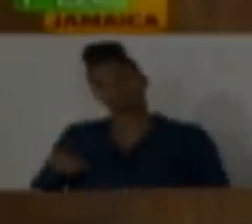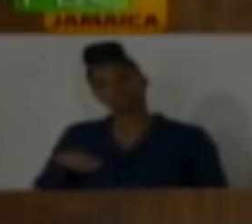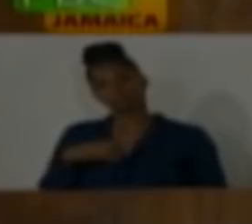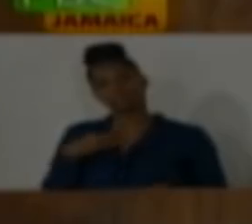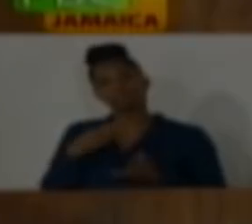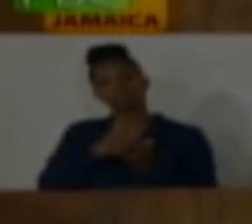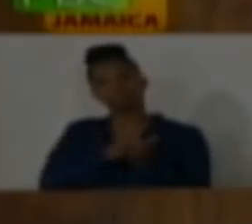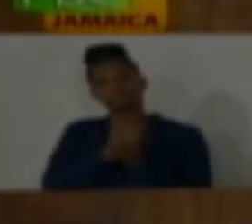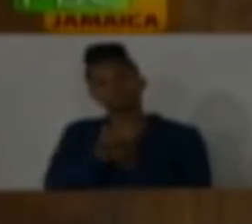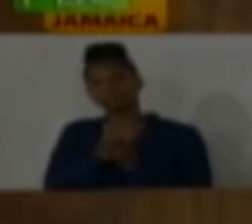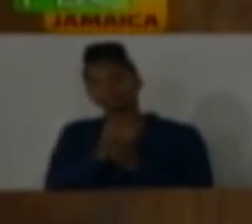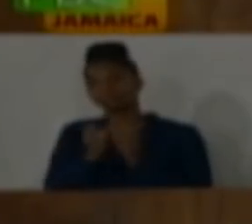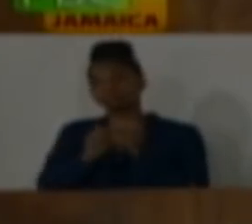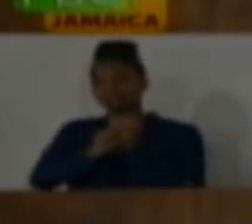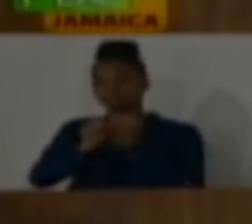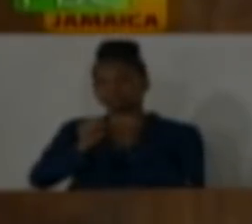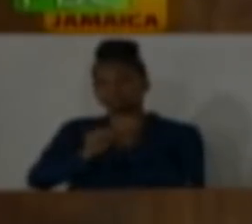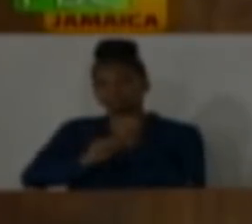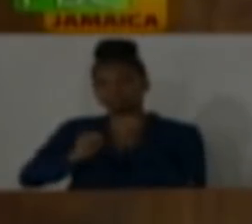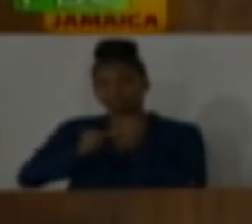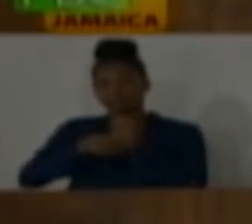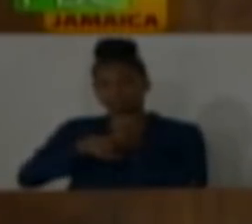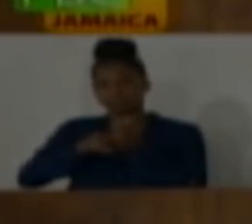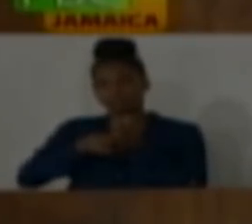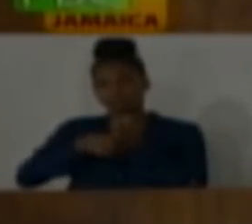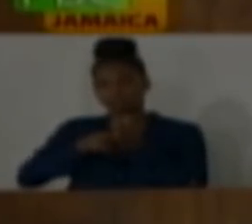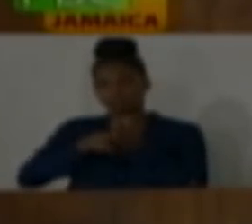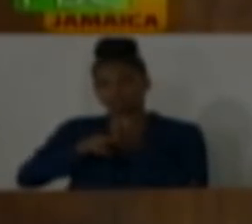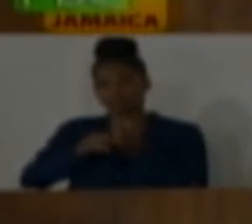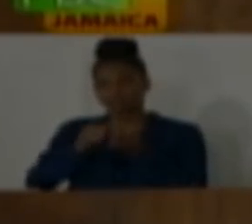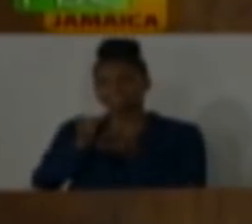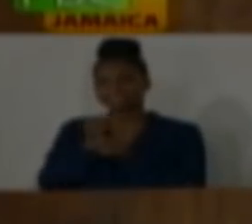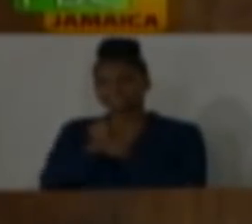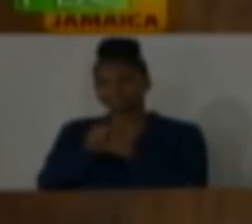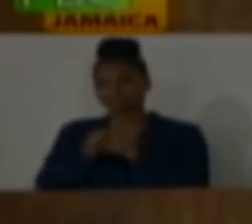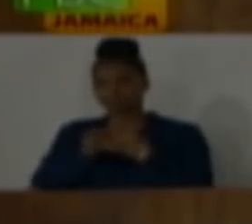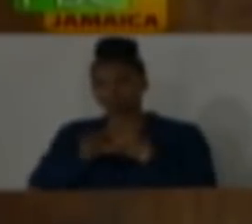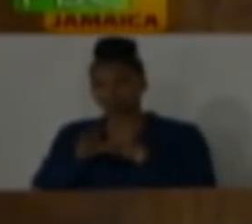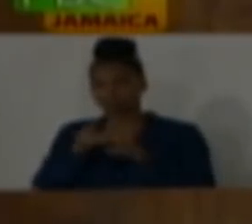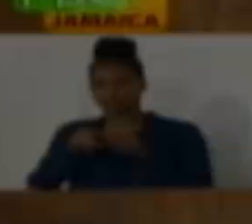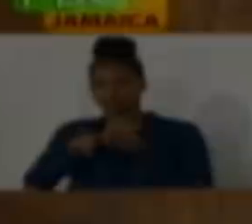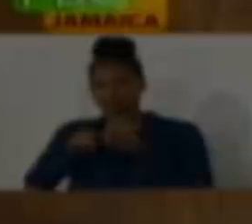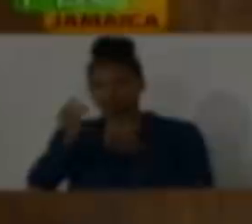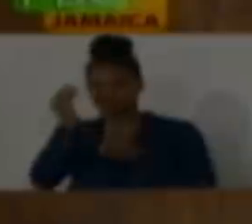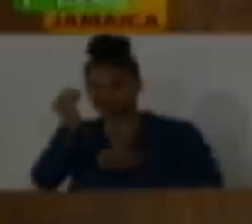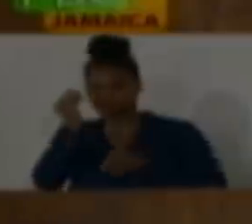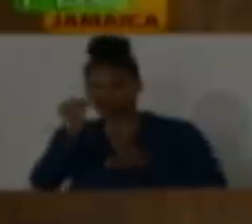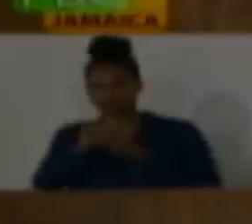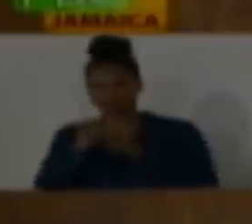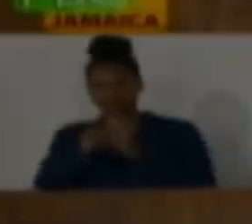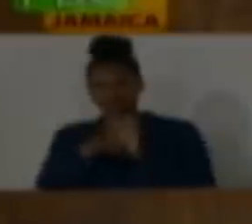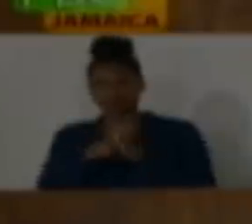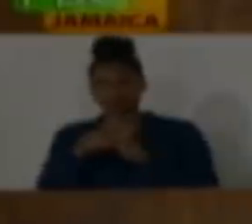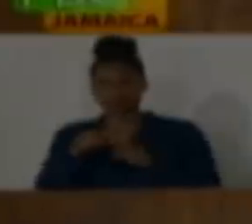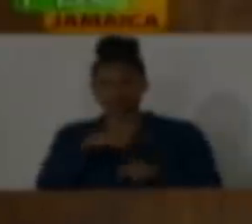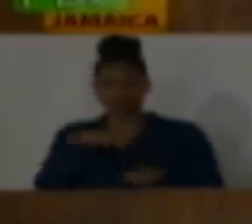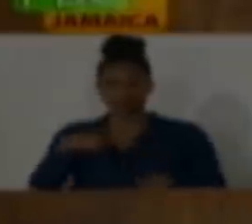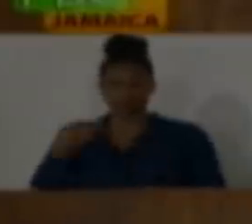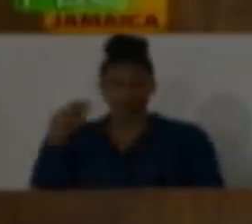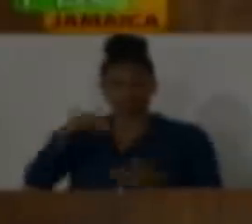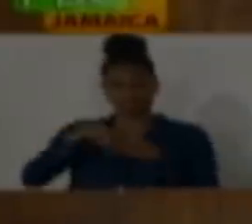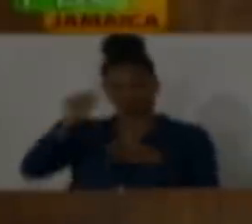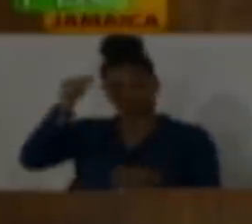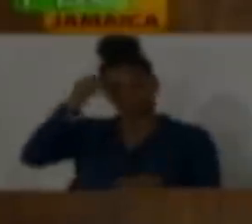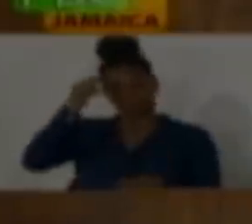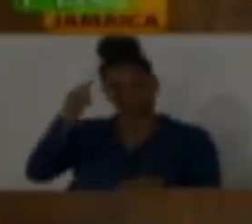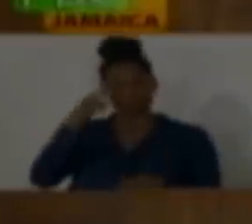through an extensive process of review in the years leading up to that, from when we were in government. And for